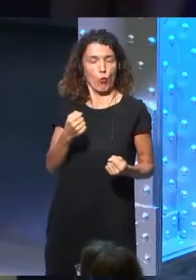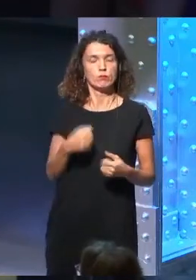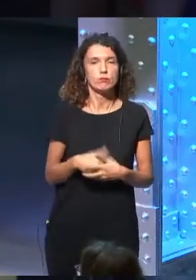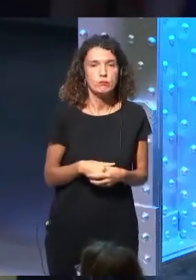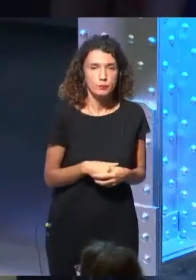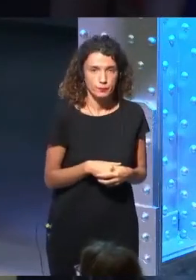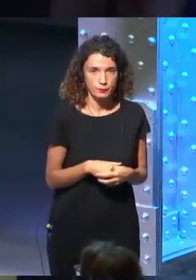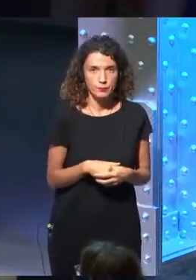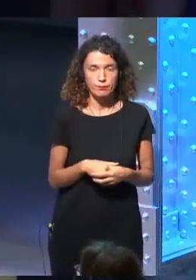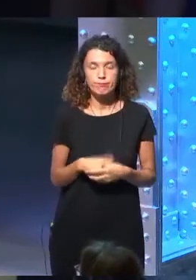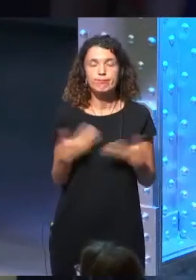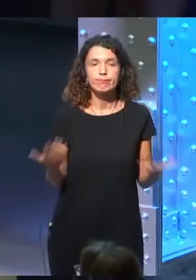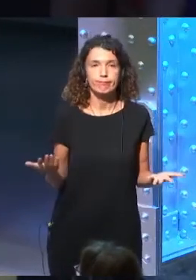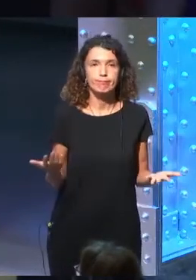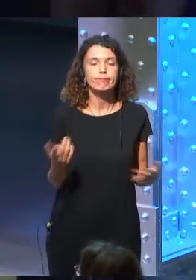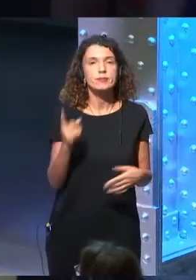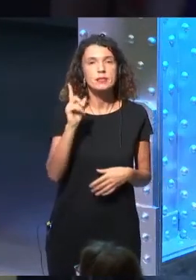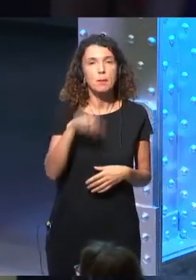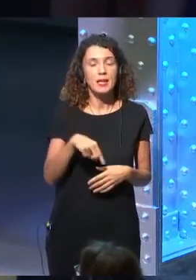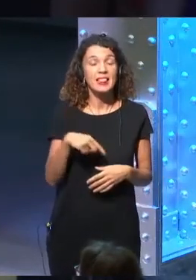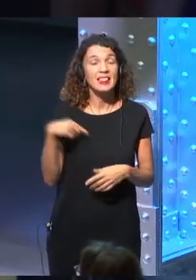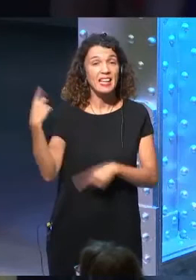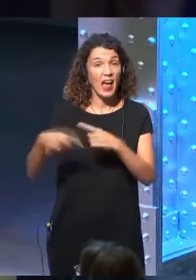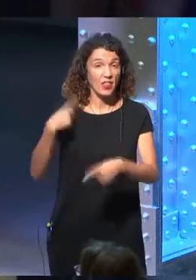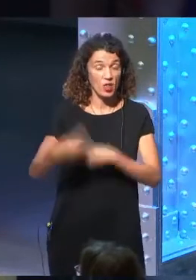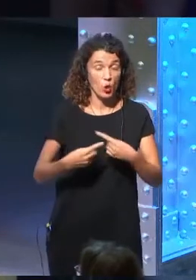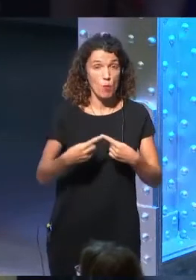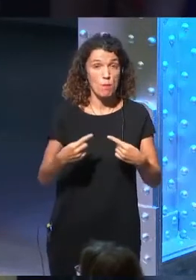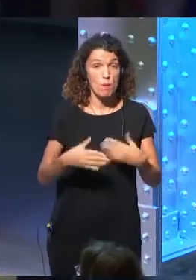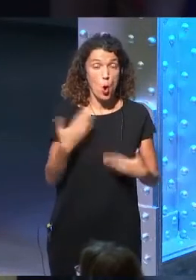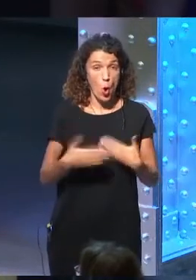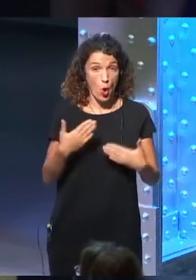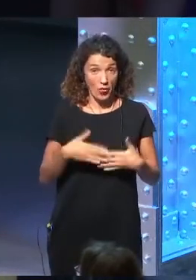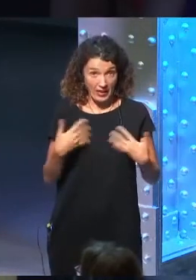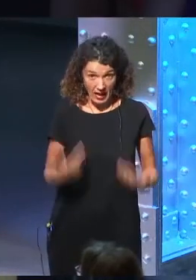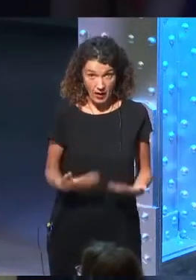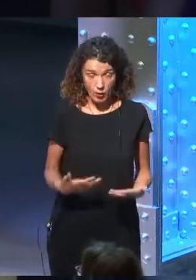Modern traditions of oratory more generally suggest also